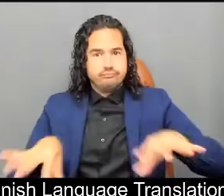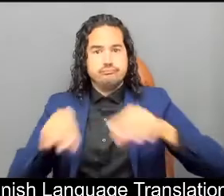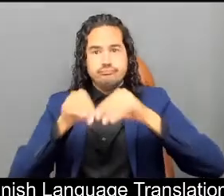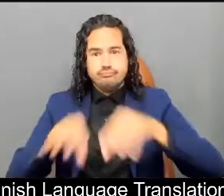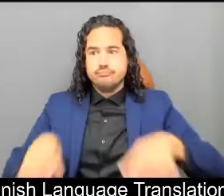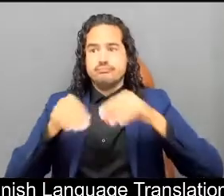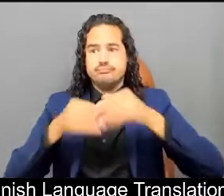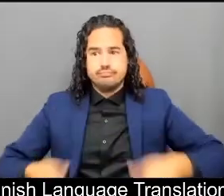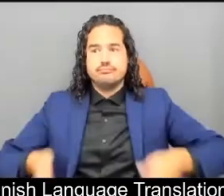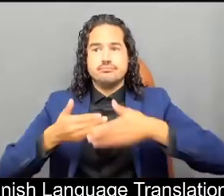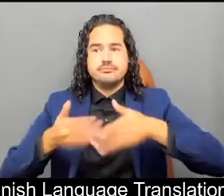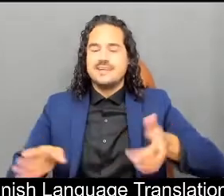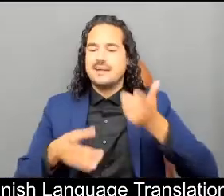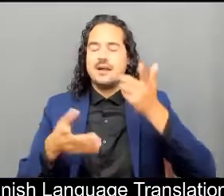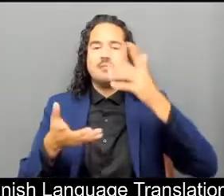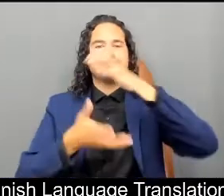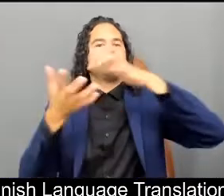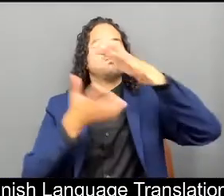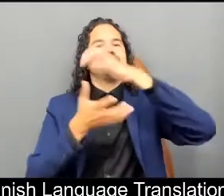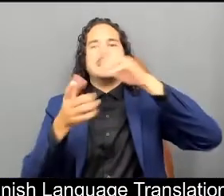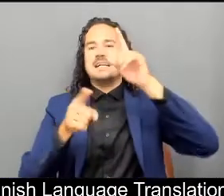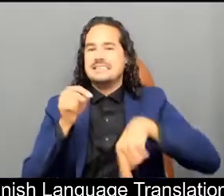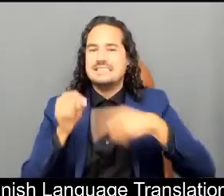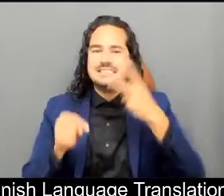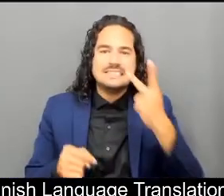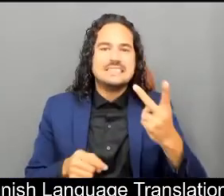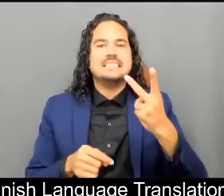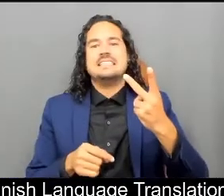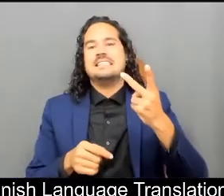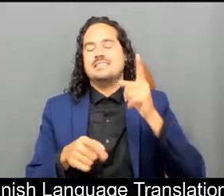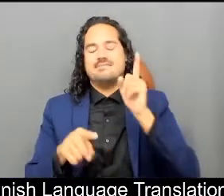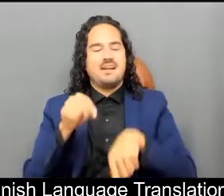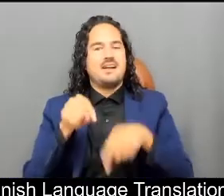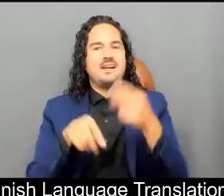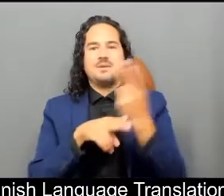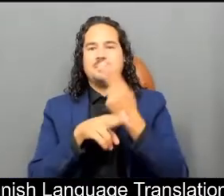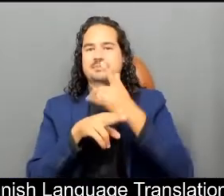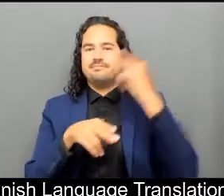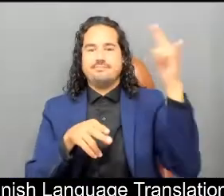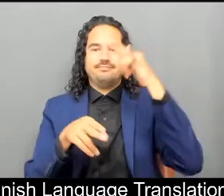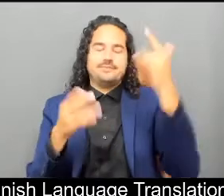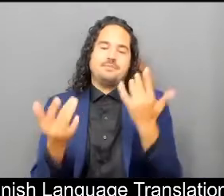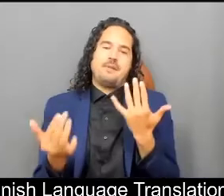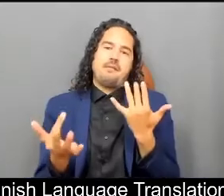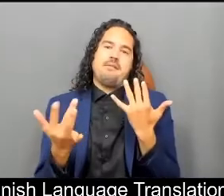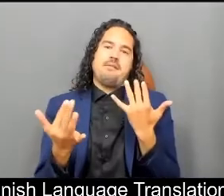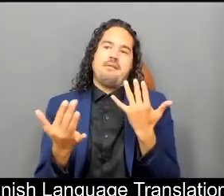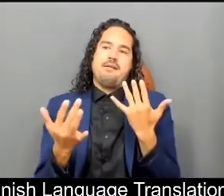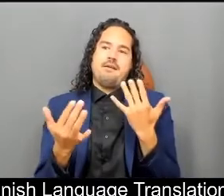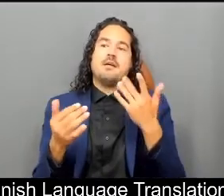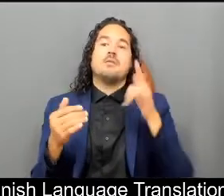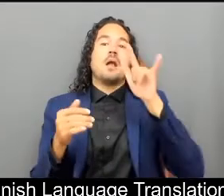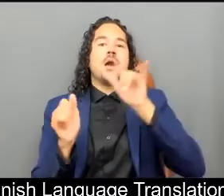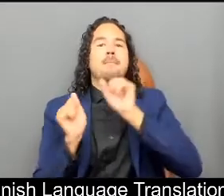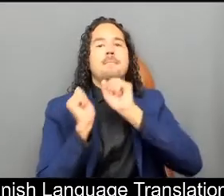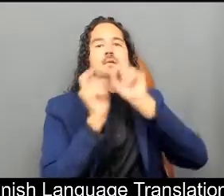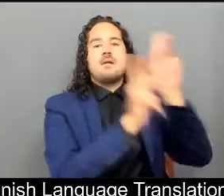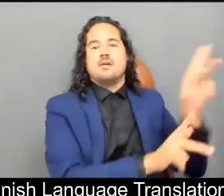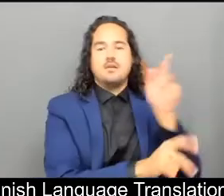us, we were unable to utilize those aircraft. They are now gone. They've gone to Arizona. We do have 2 Type 1 helicopters, 3 Type